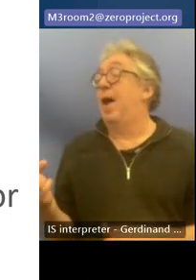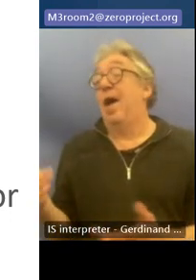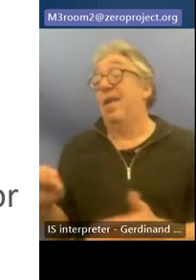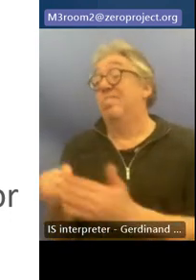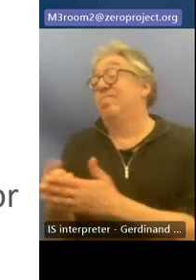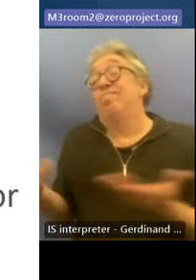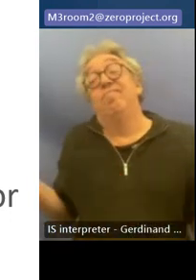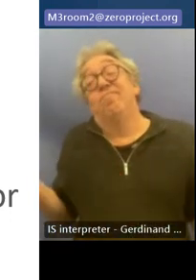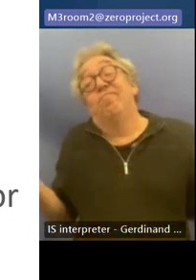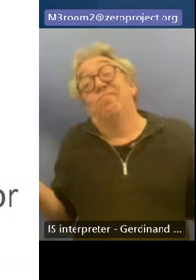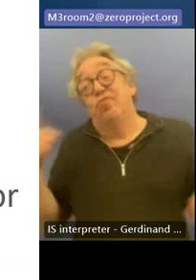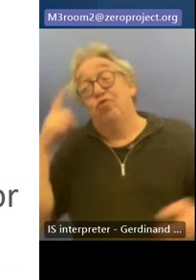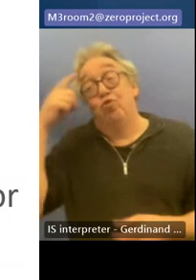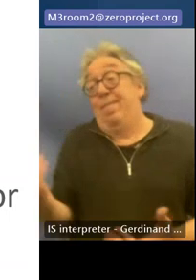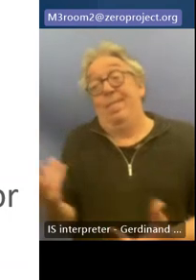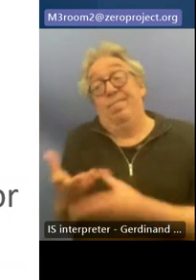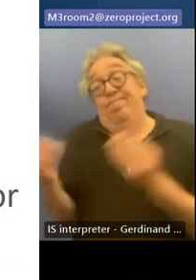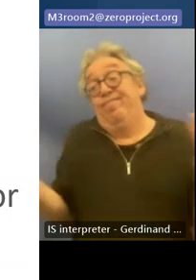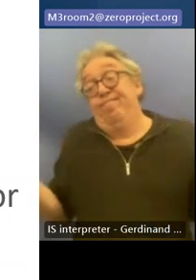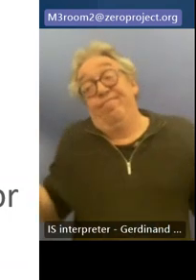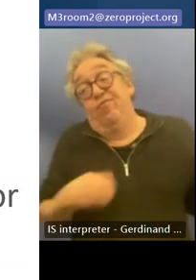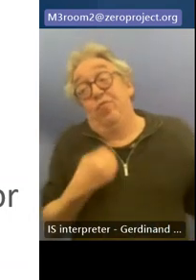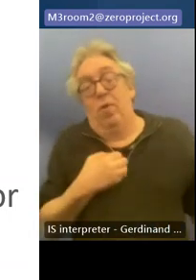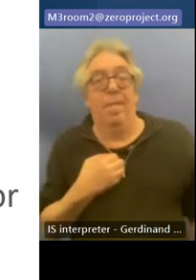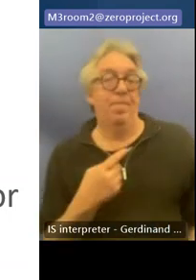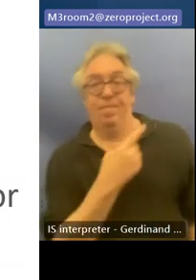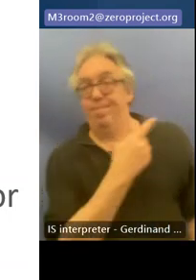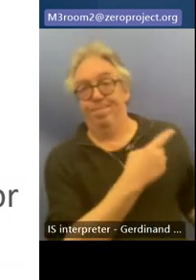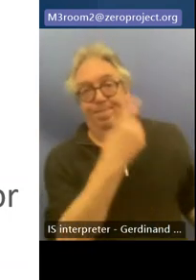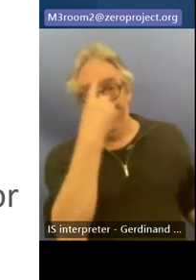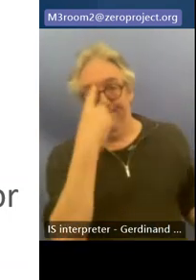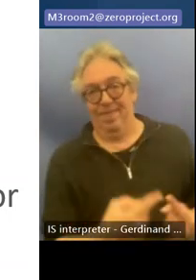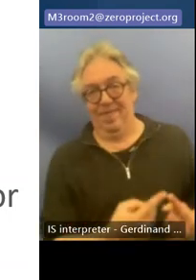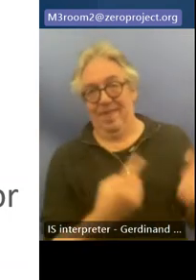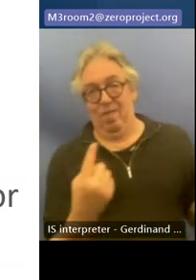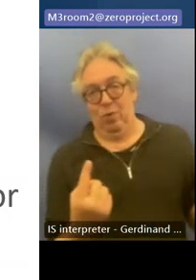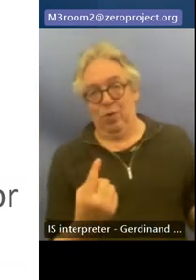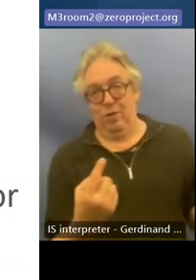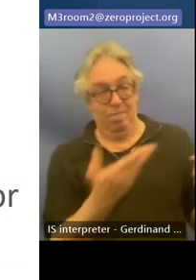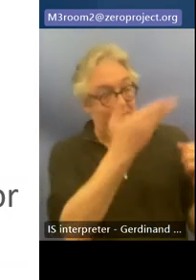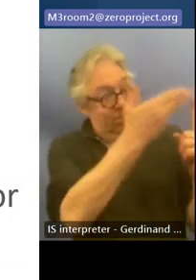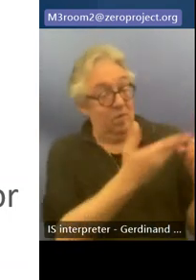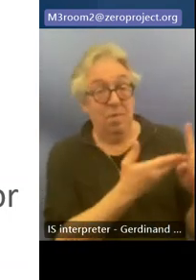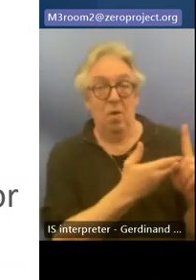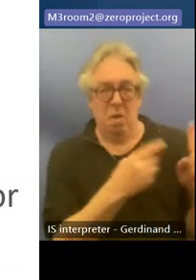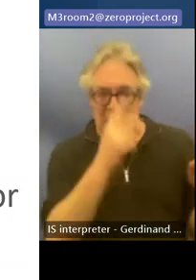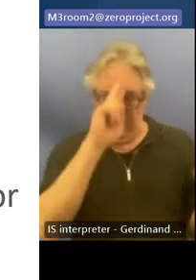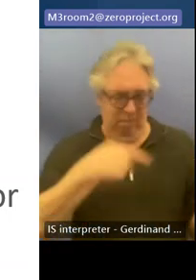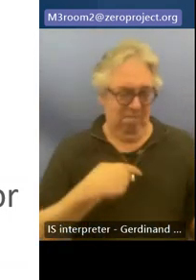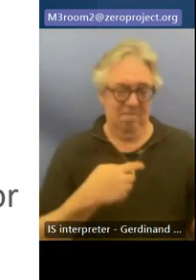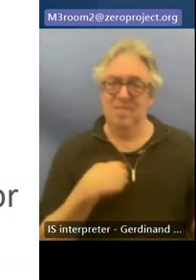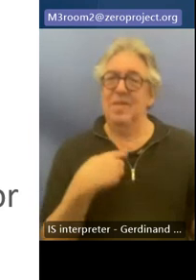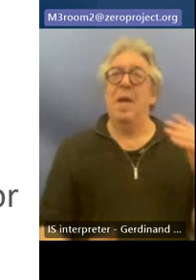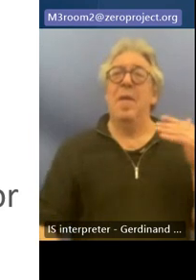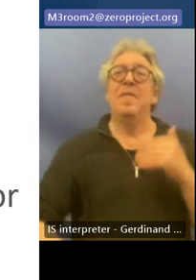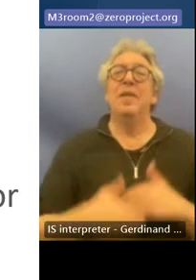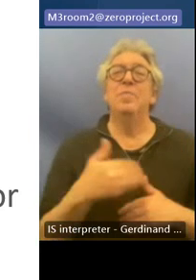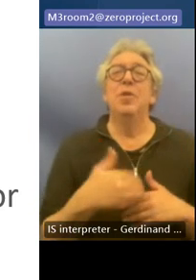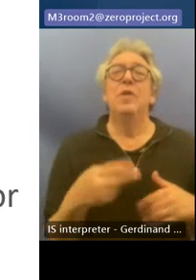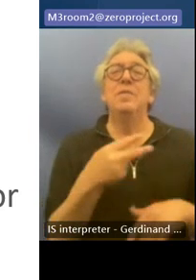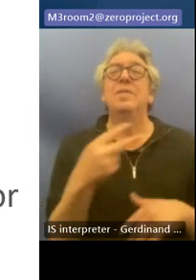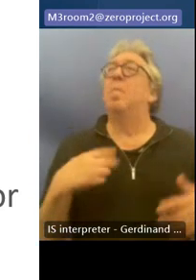but not Mira. So today I want to share with you the story of Mira. Mira did not look at disability as inability. She